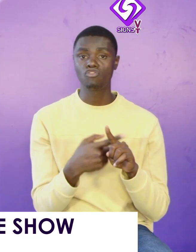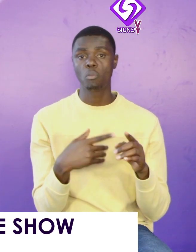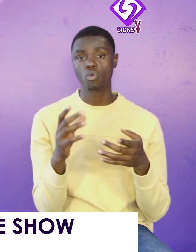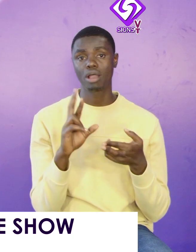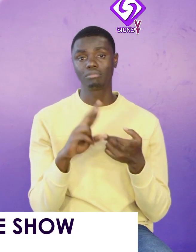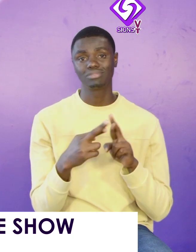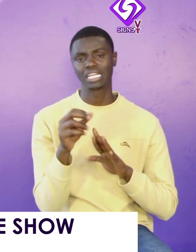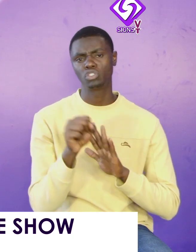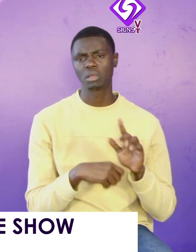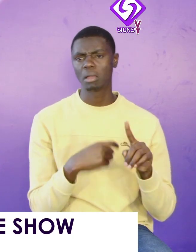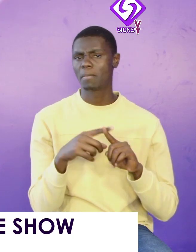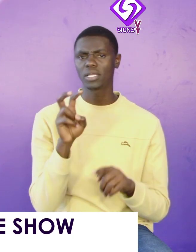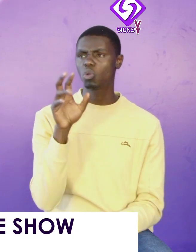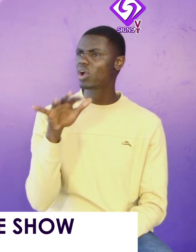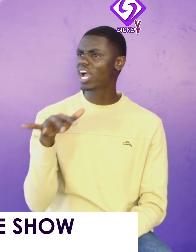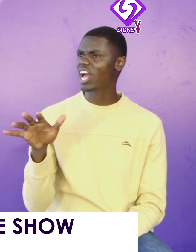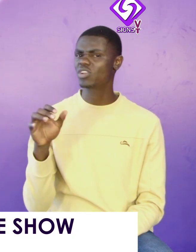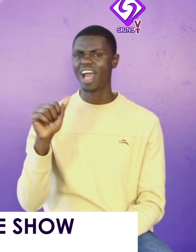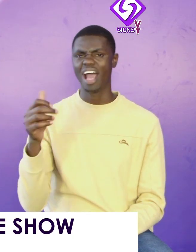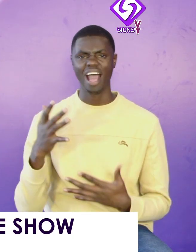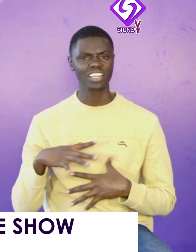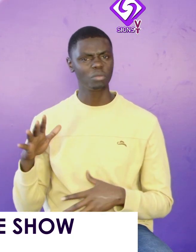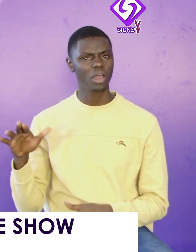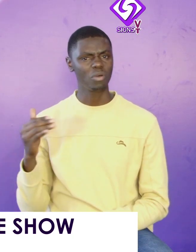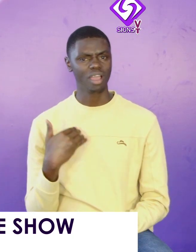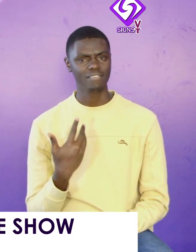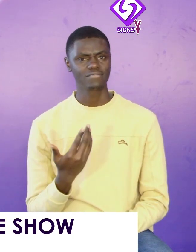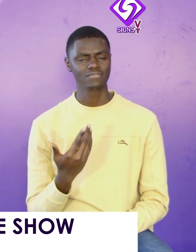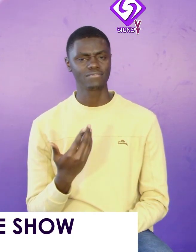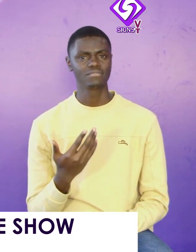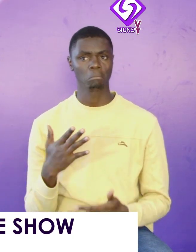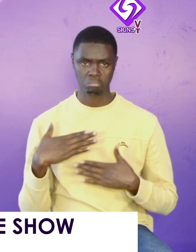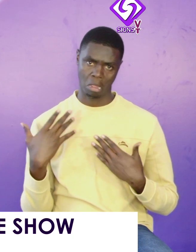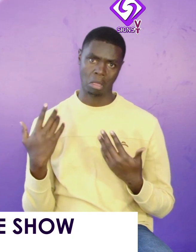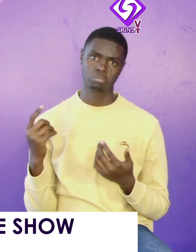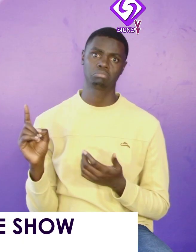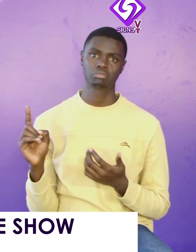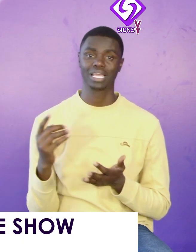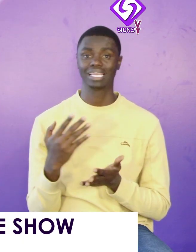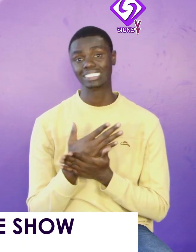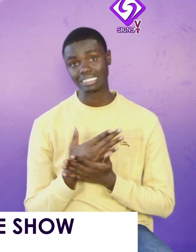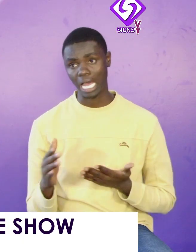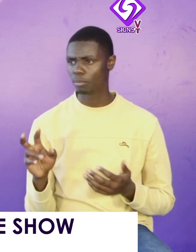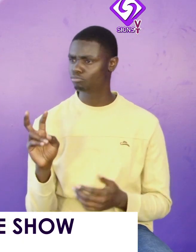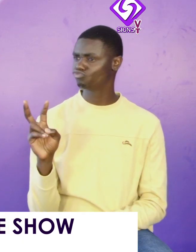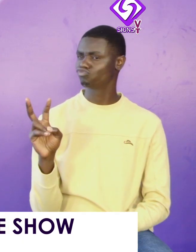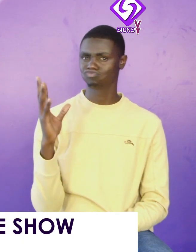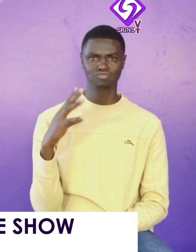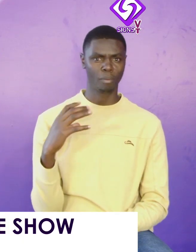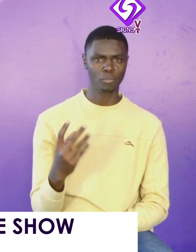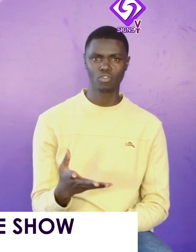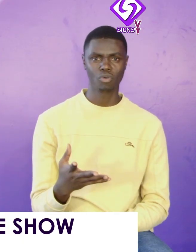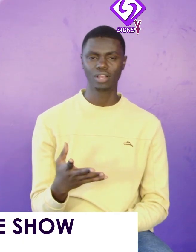relationship. But look around. There are other people around. They are happy. Some of them look to be.